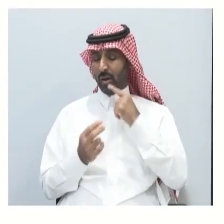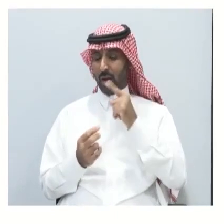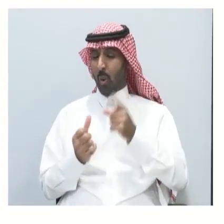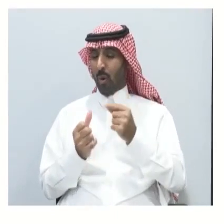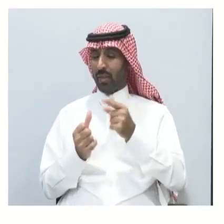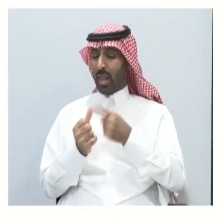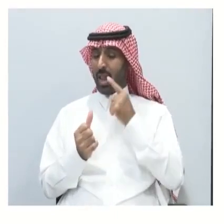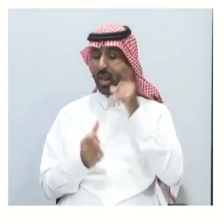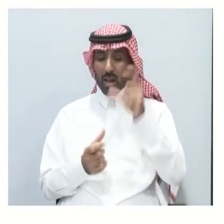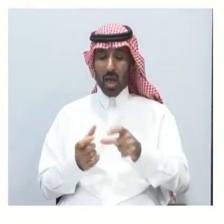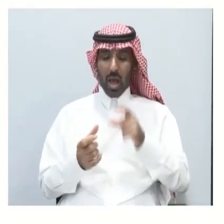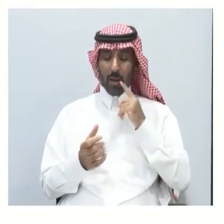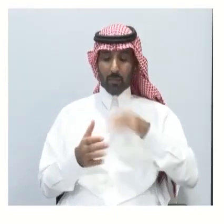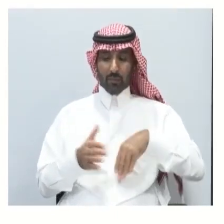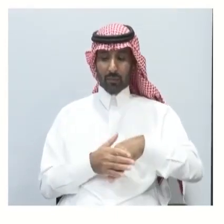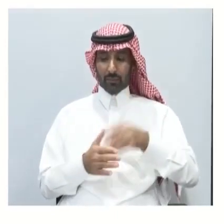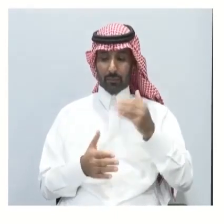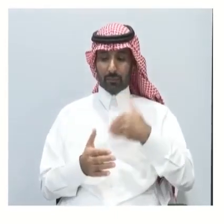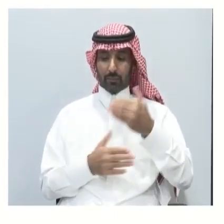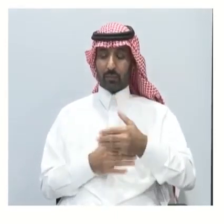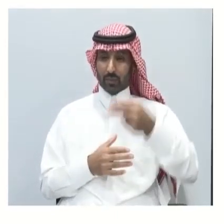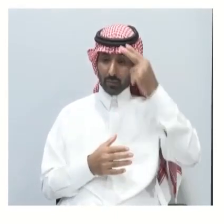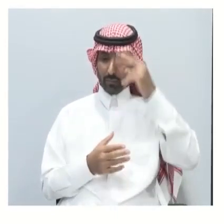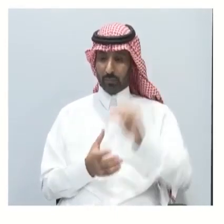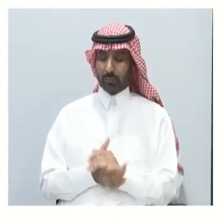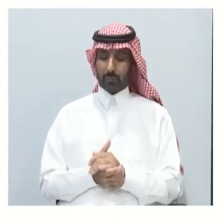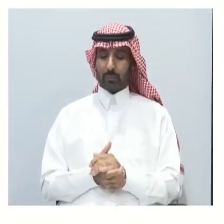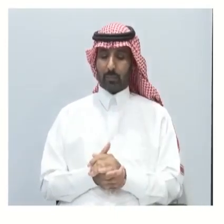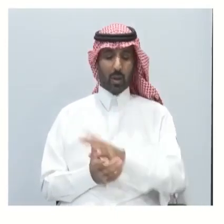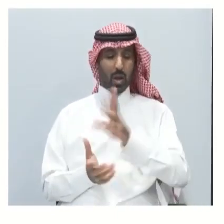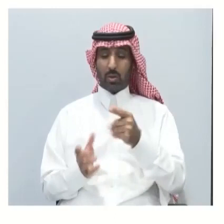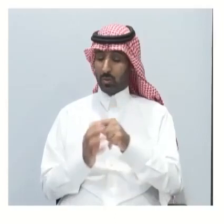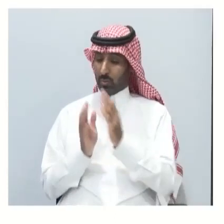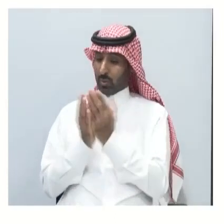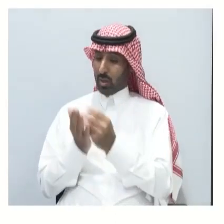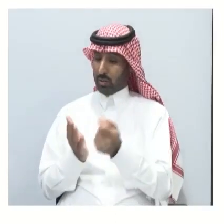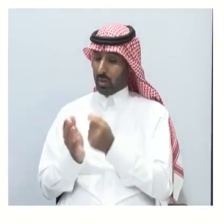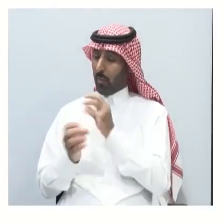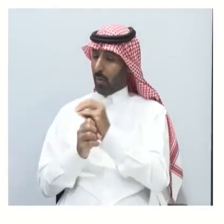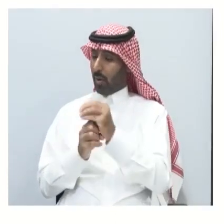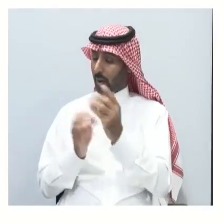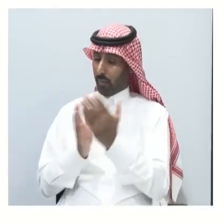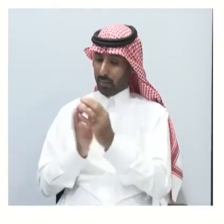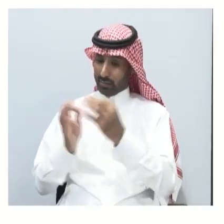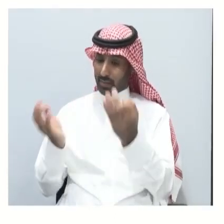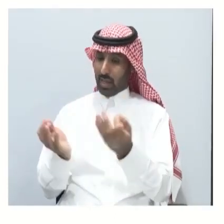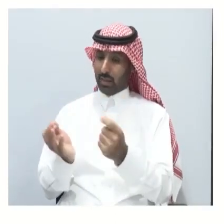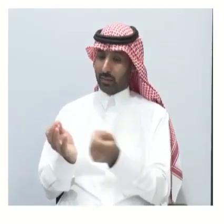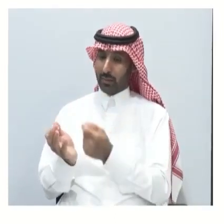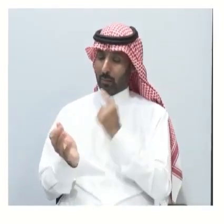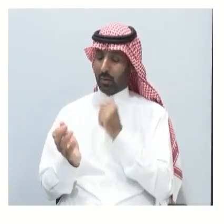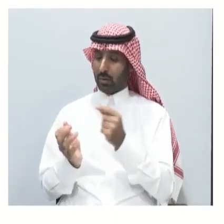scorer of the Saudi Professional League. Many newspapers have written articles about his